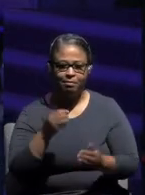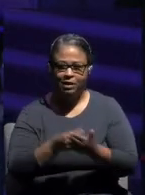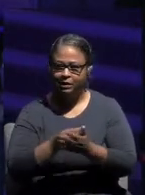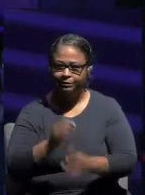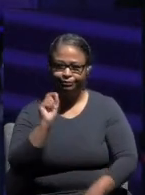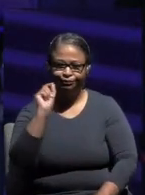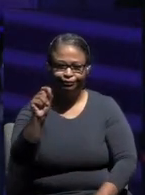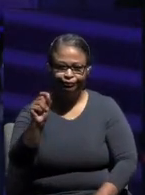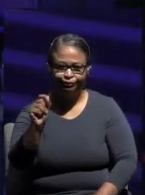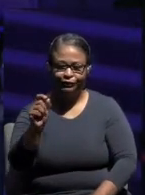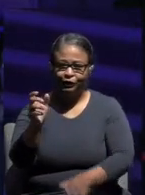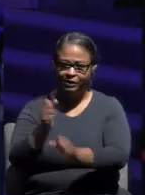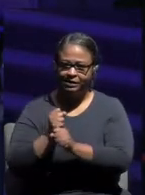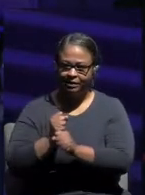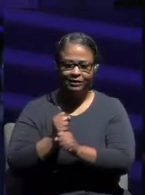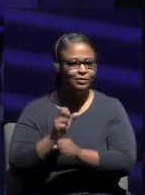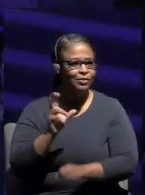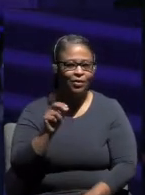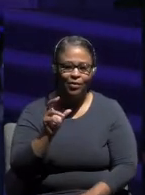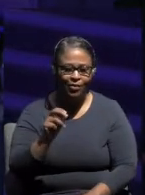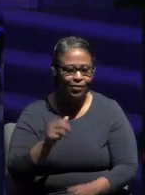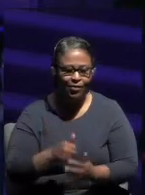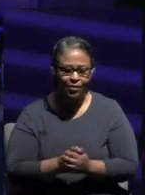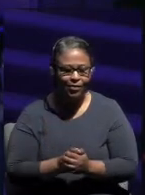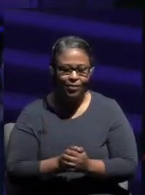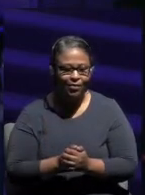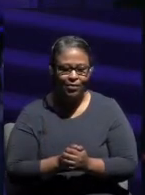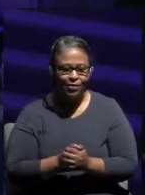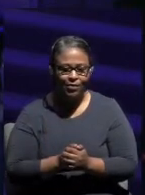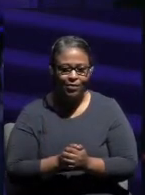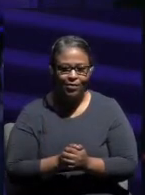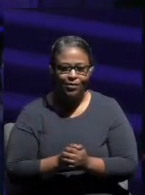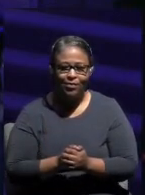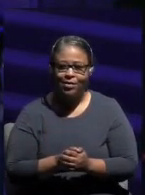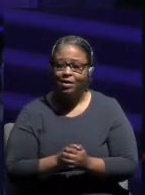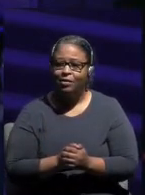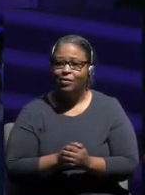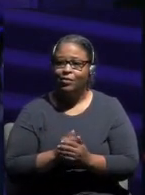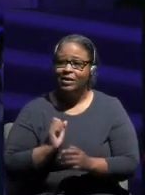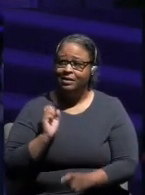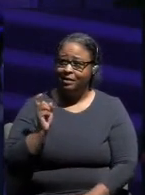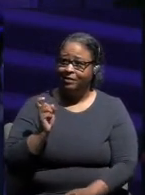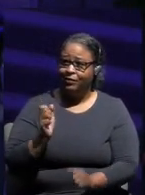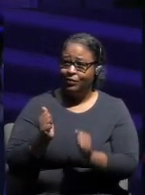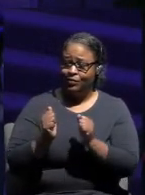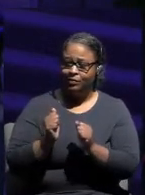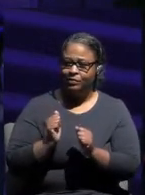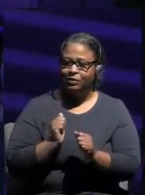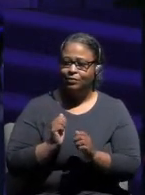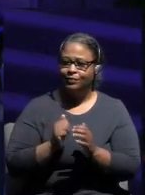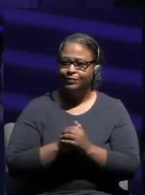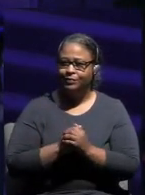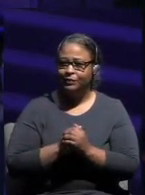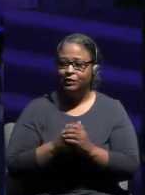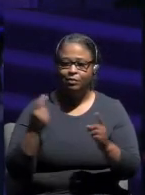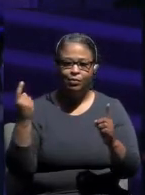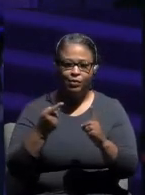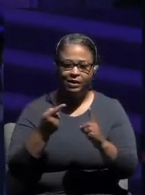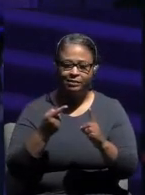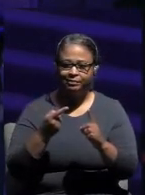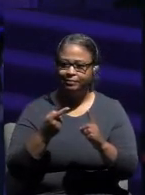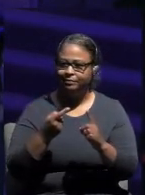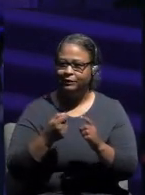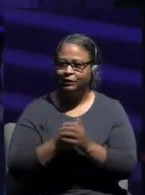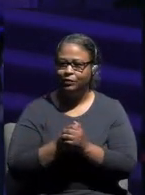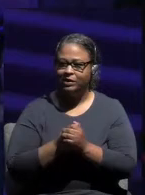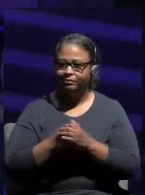that through tangible means. So we do it with our time, we do it with our talent, we do it with our finances, we do it